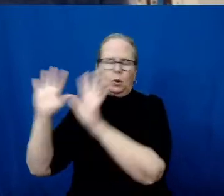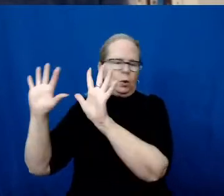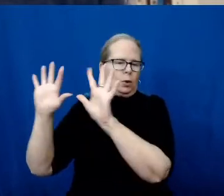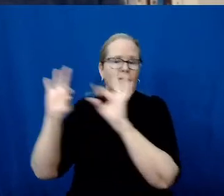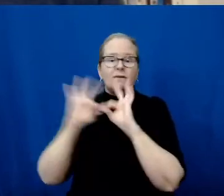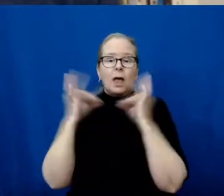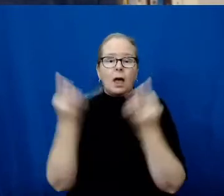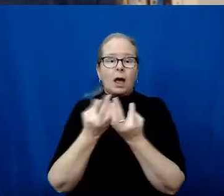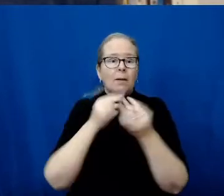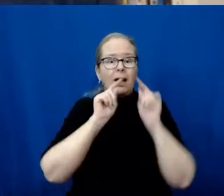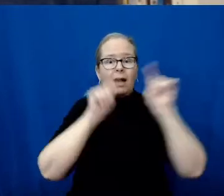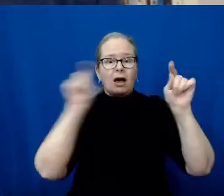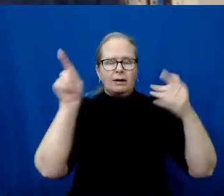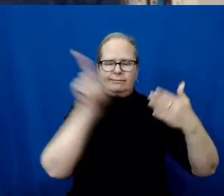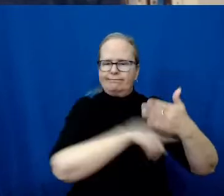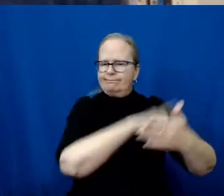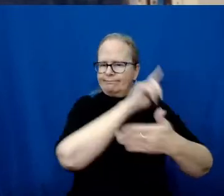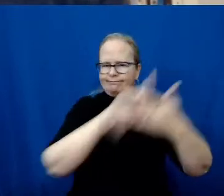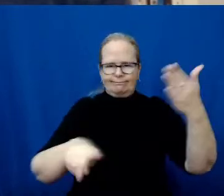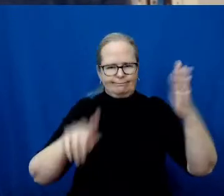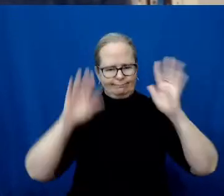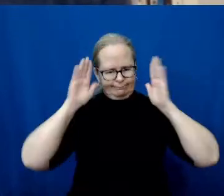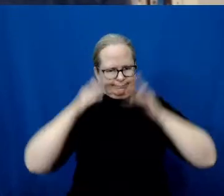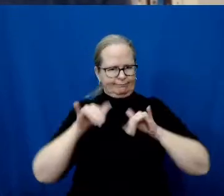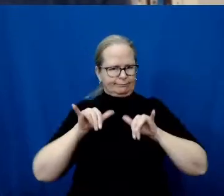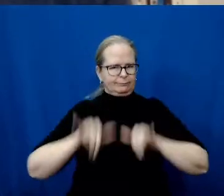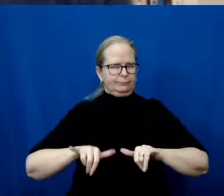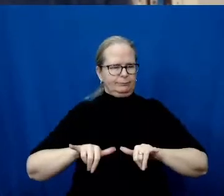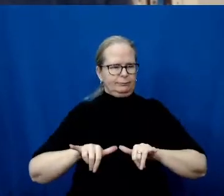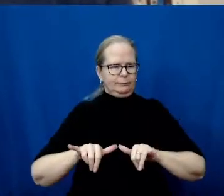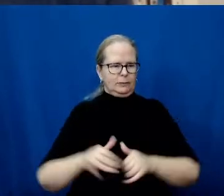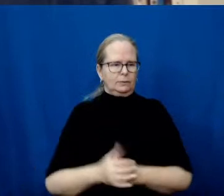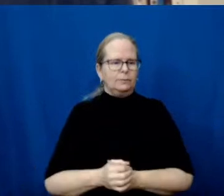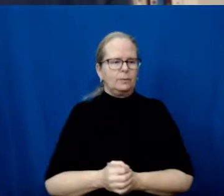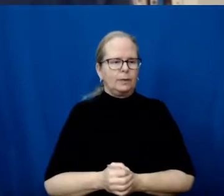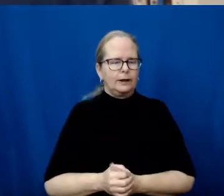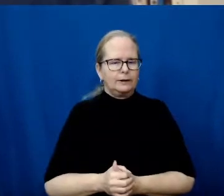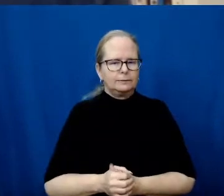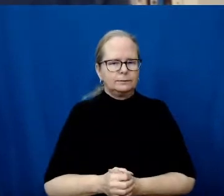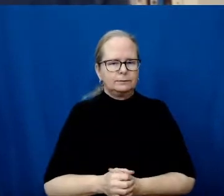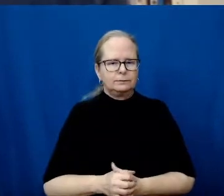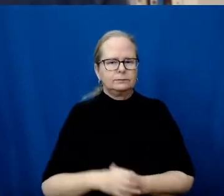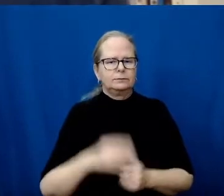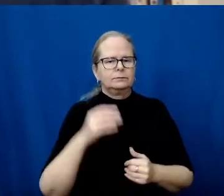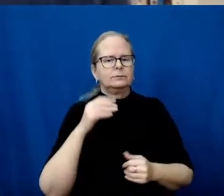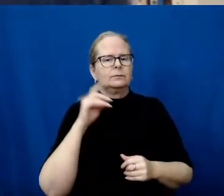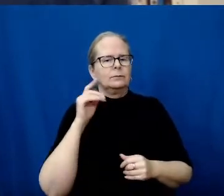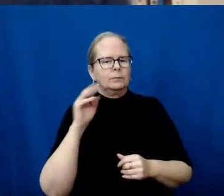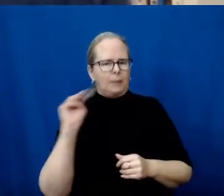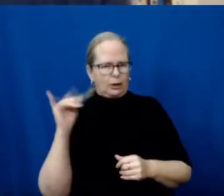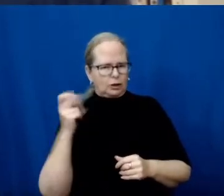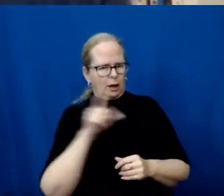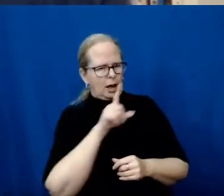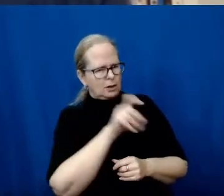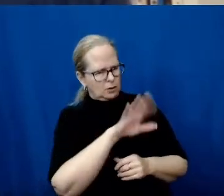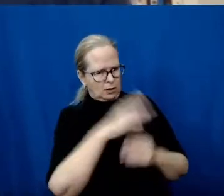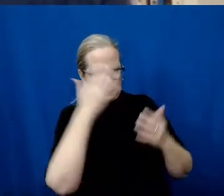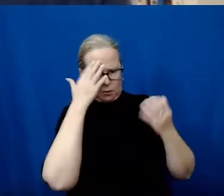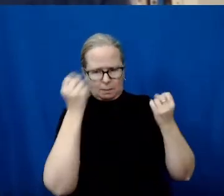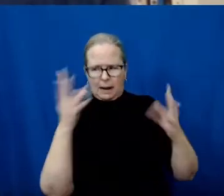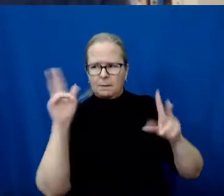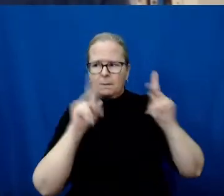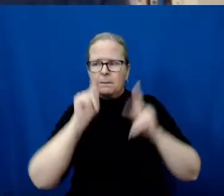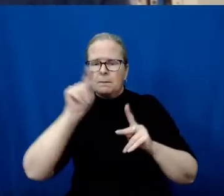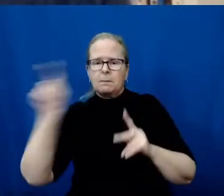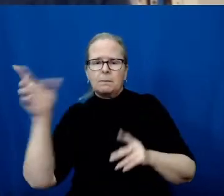of the folks at home that join us are parents. We do spend a fair bit of time talking about tiny humans and the impacts that all of this has had on